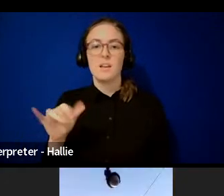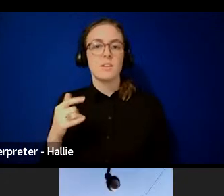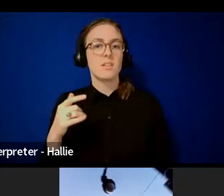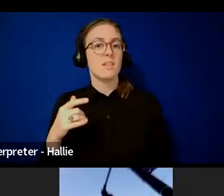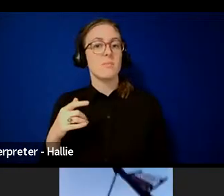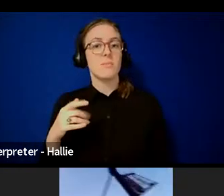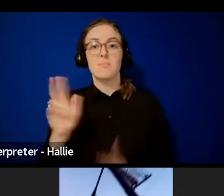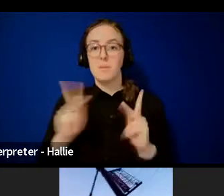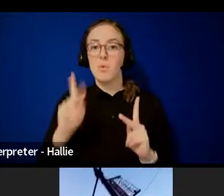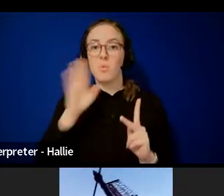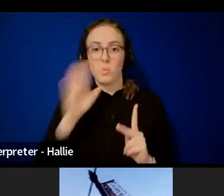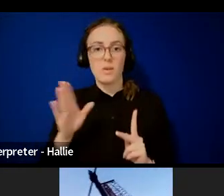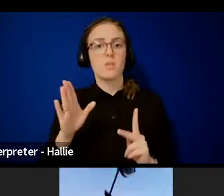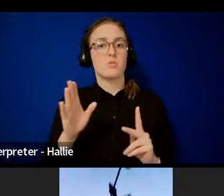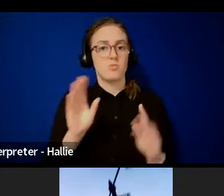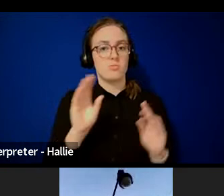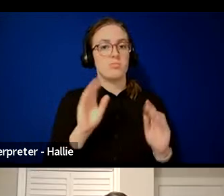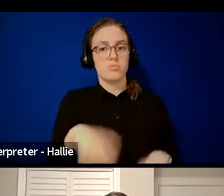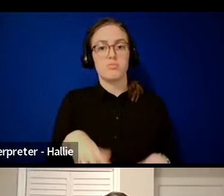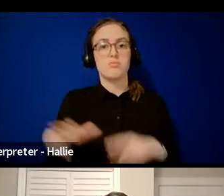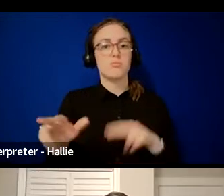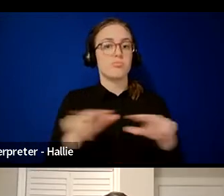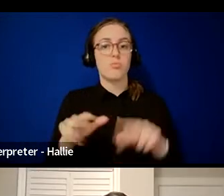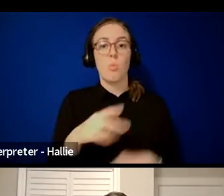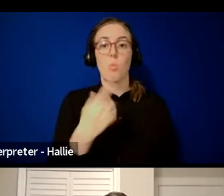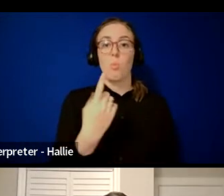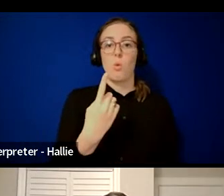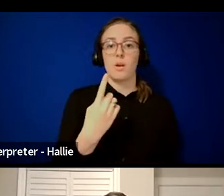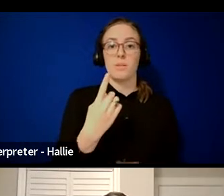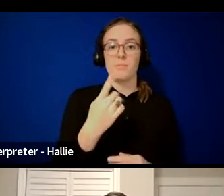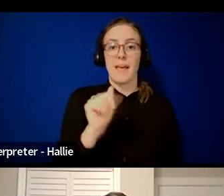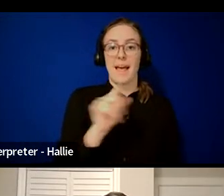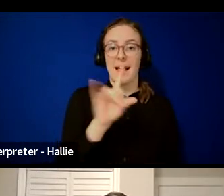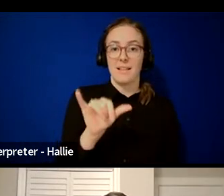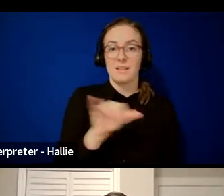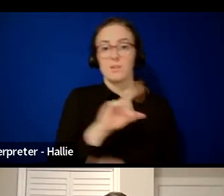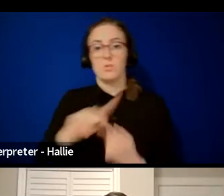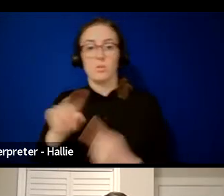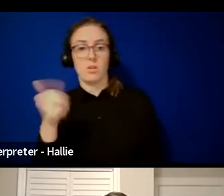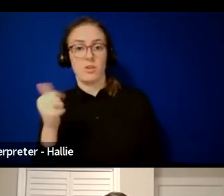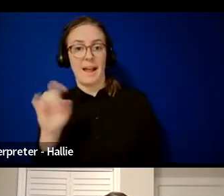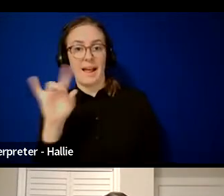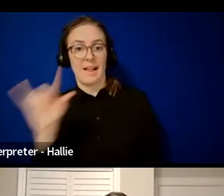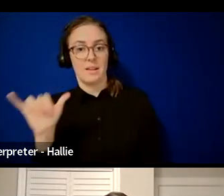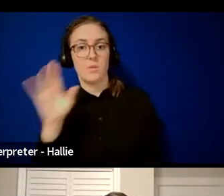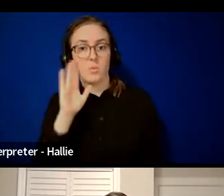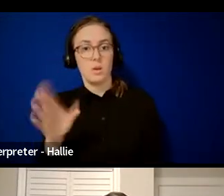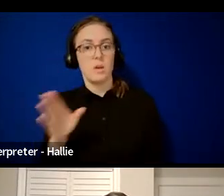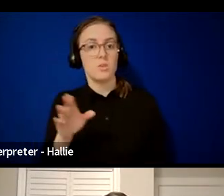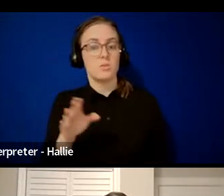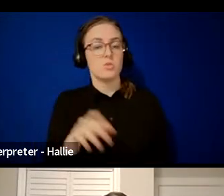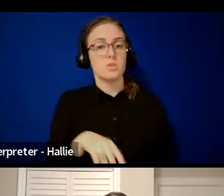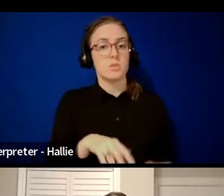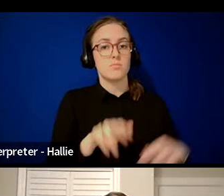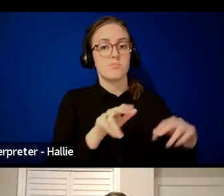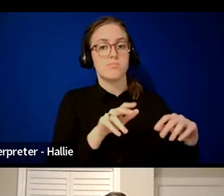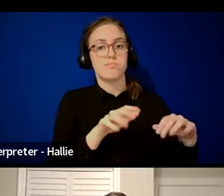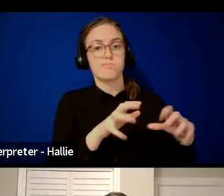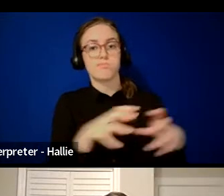I got you, Commissioner. I understand. Yeah. And I'll definitely make sure we hit those alleys